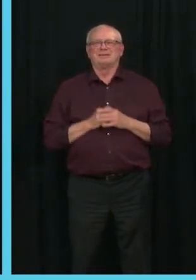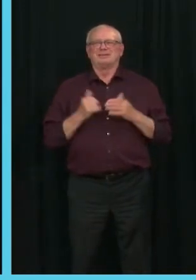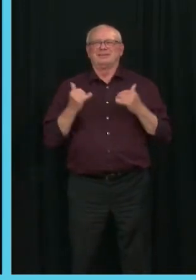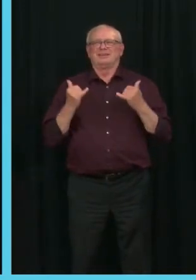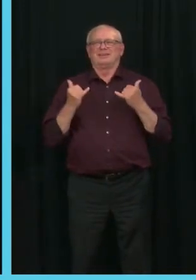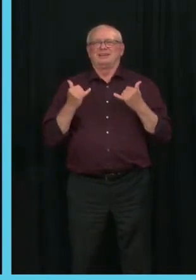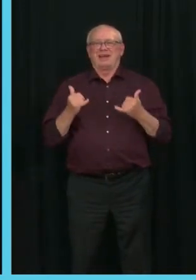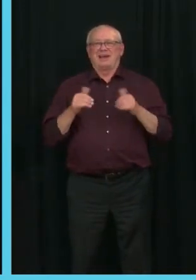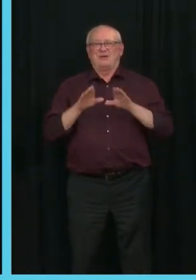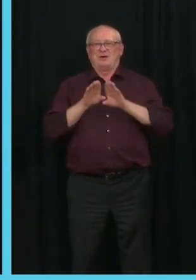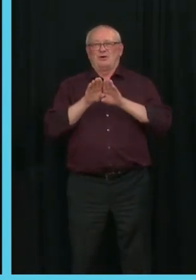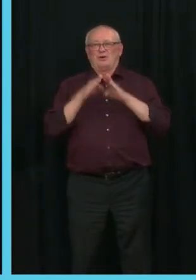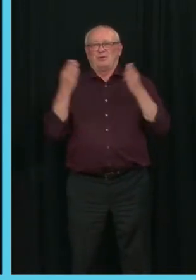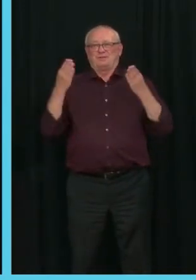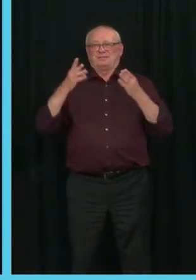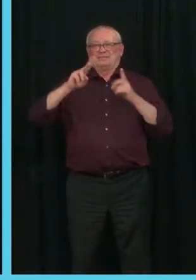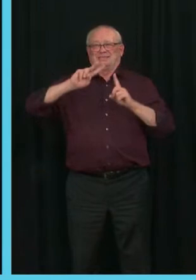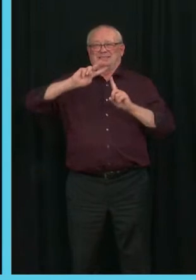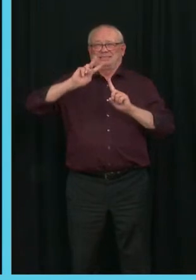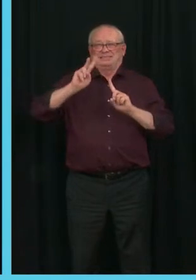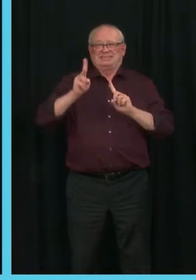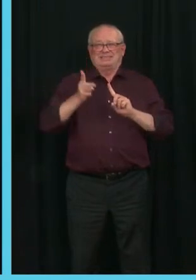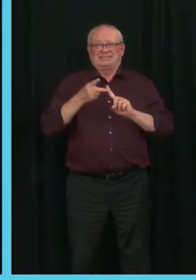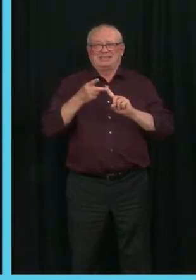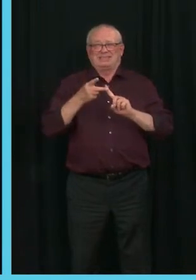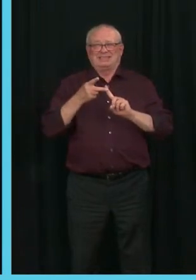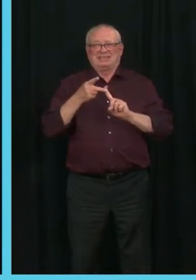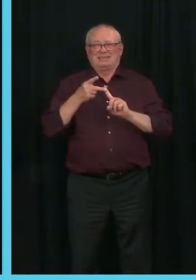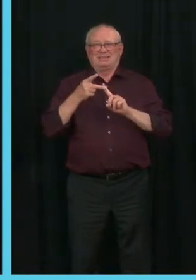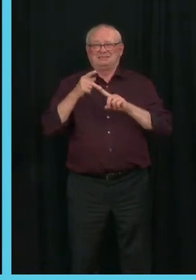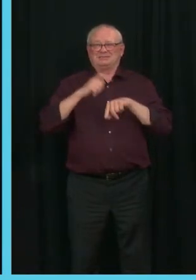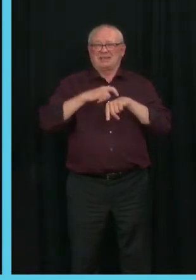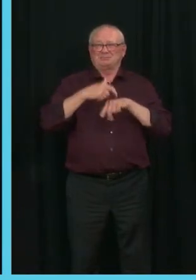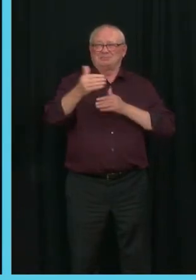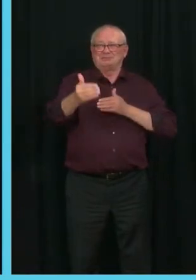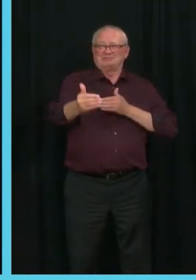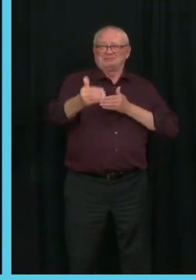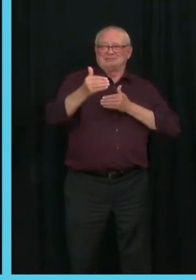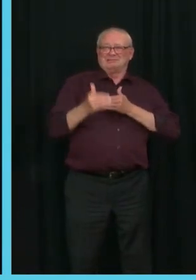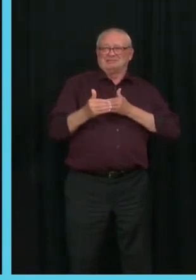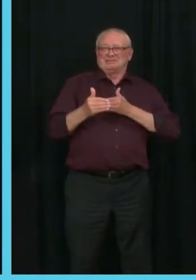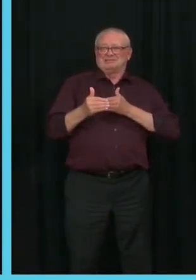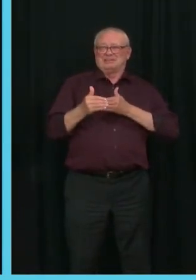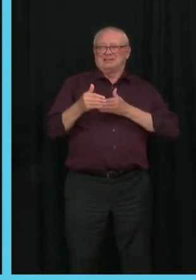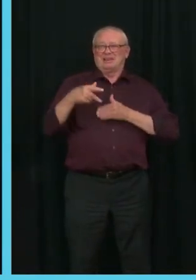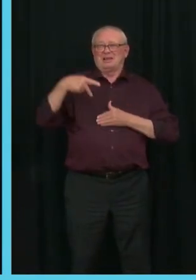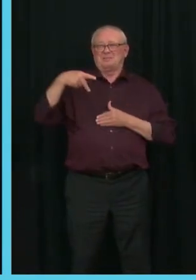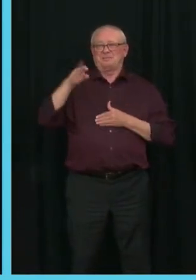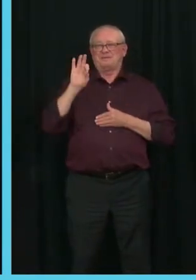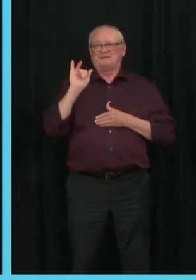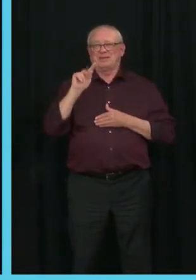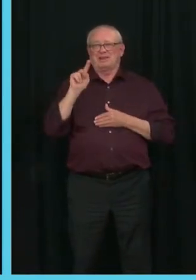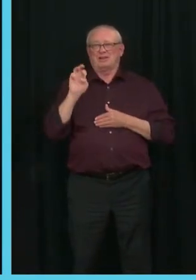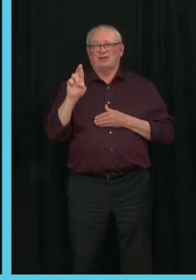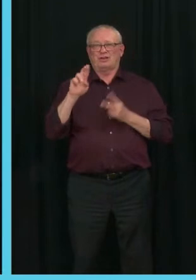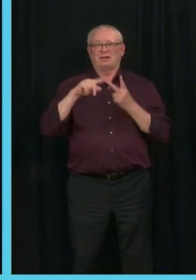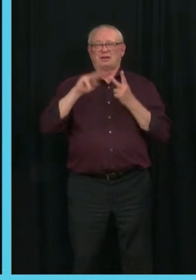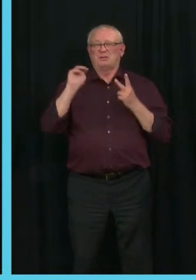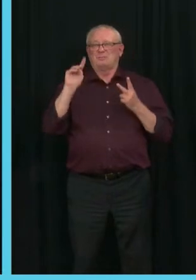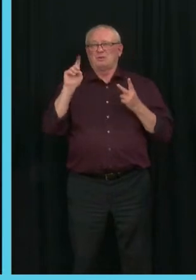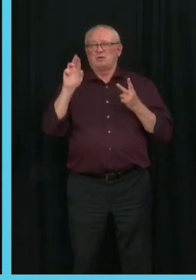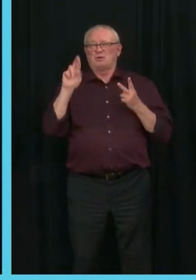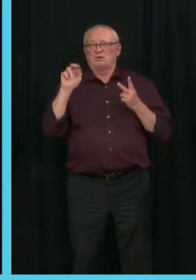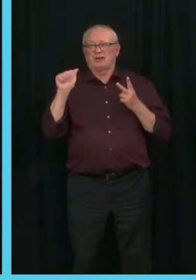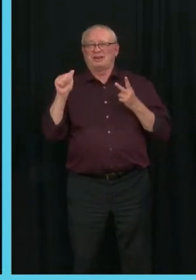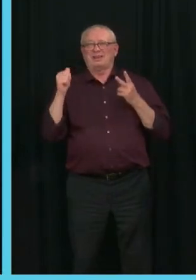are now open for anyone who received their first dose of a Pfizer or Moderna vaccine in April or earlier. And you can